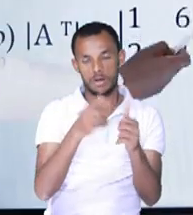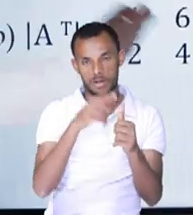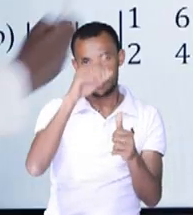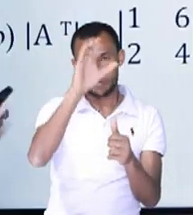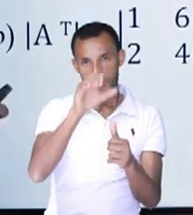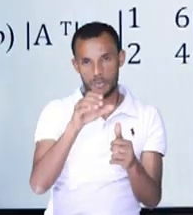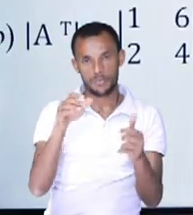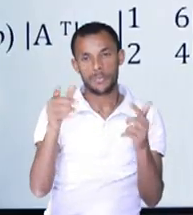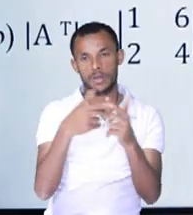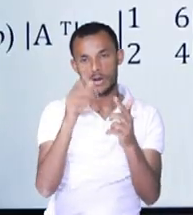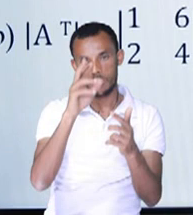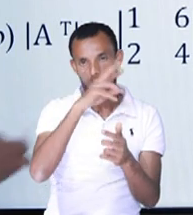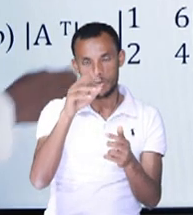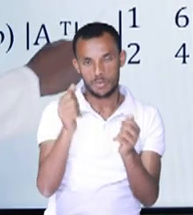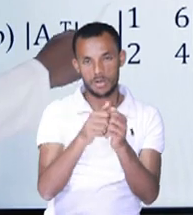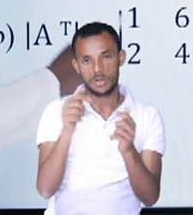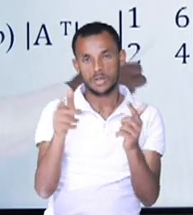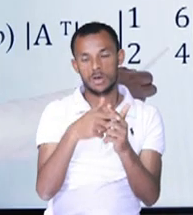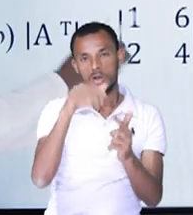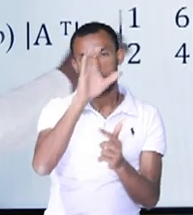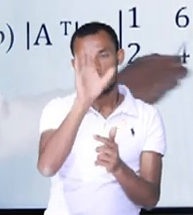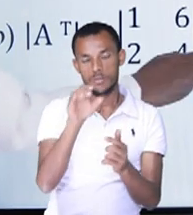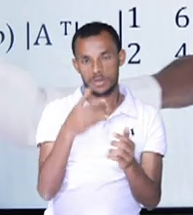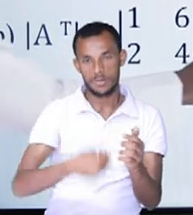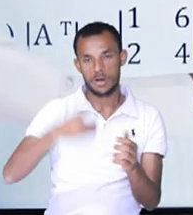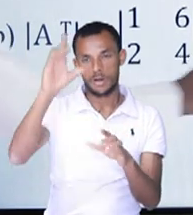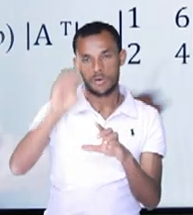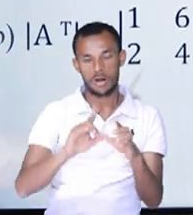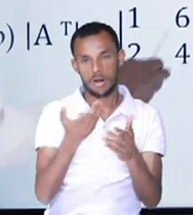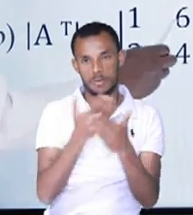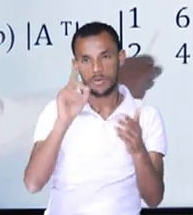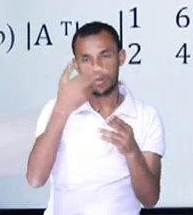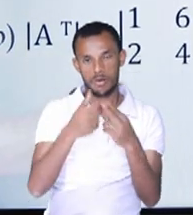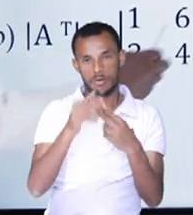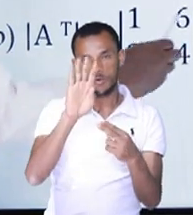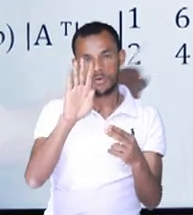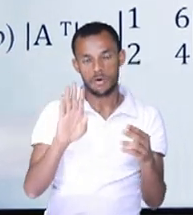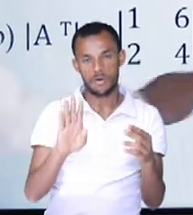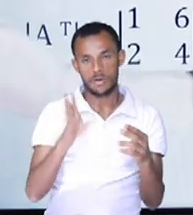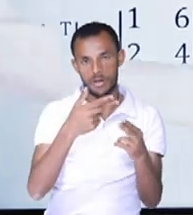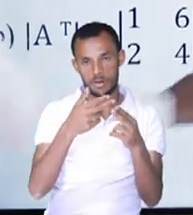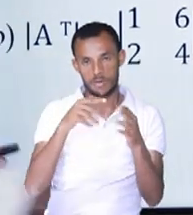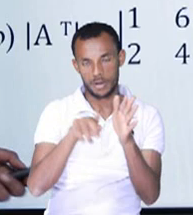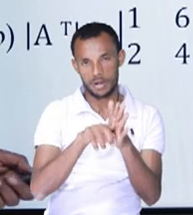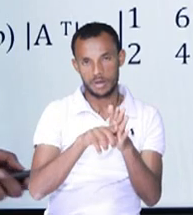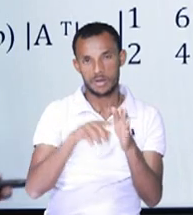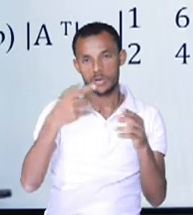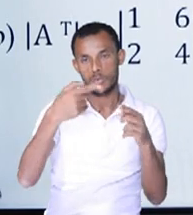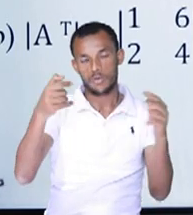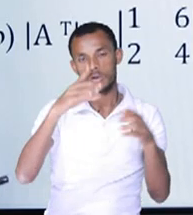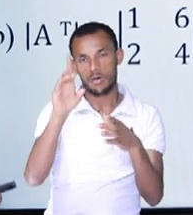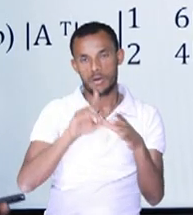row it will be second column. So the main diagonal element is 1 times 4 minus the opposite diagonal element is 2 times